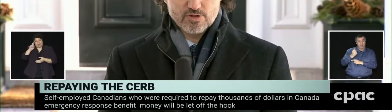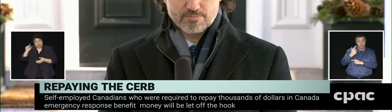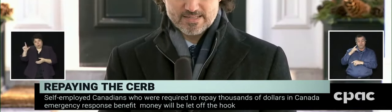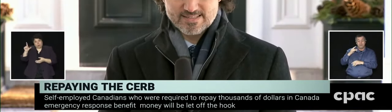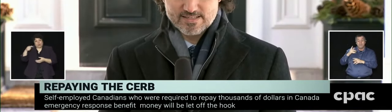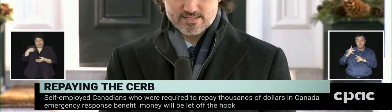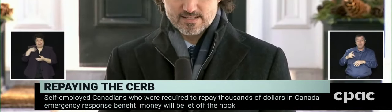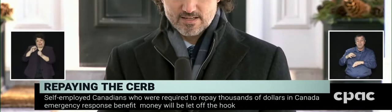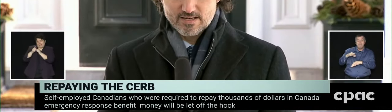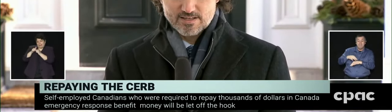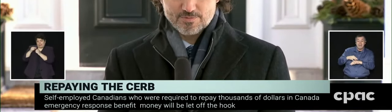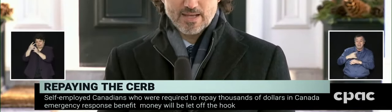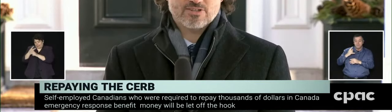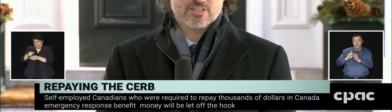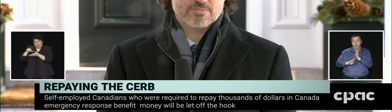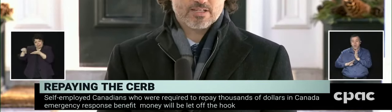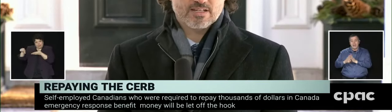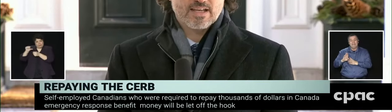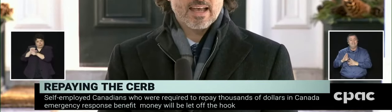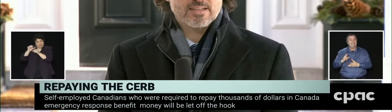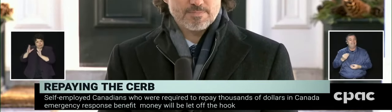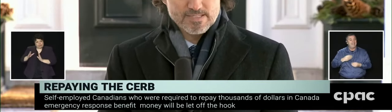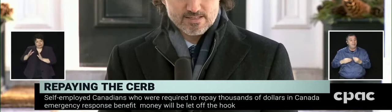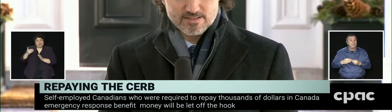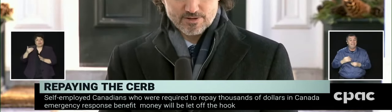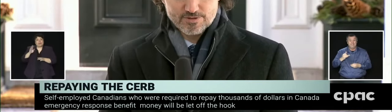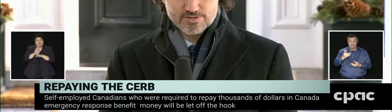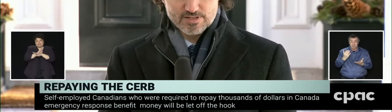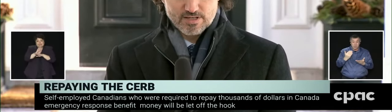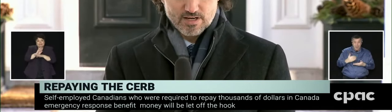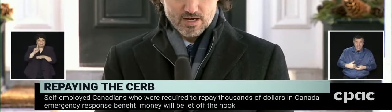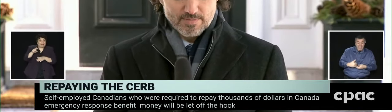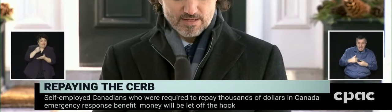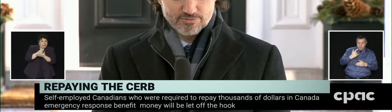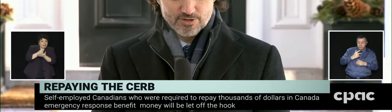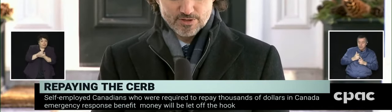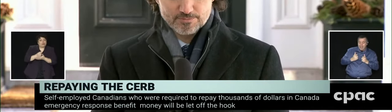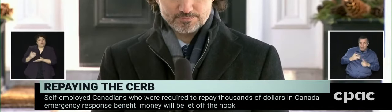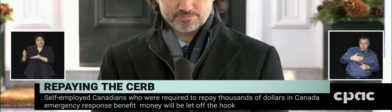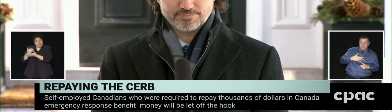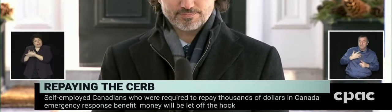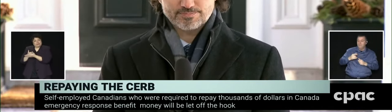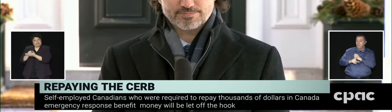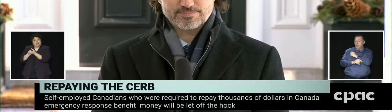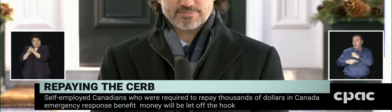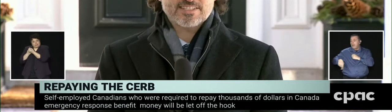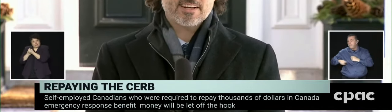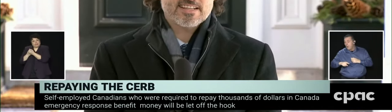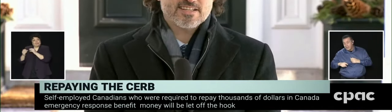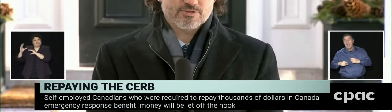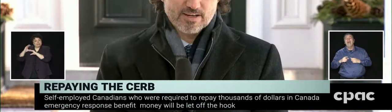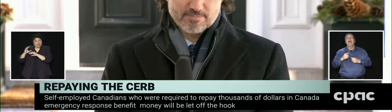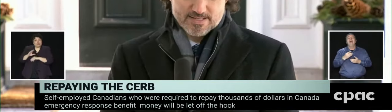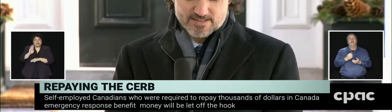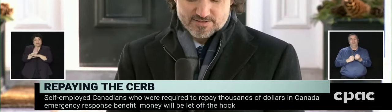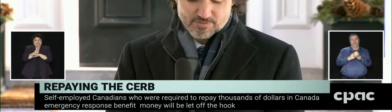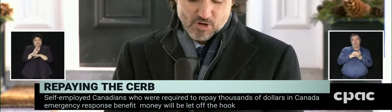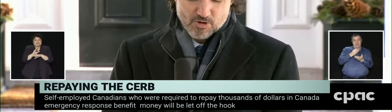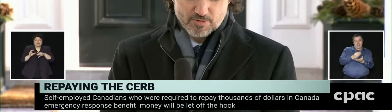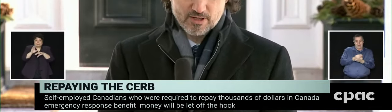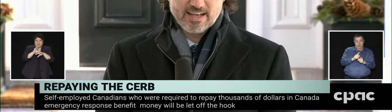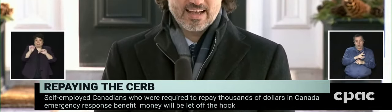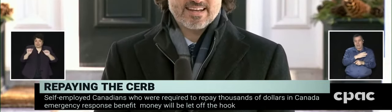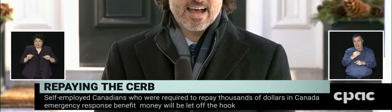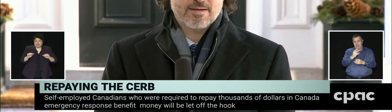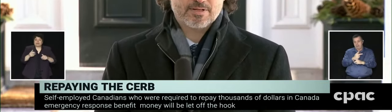costs for your businesses, the wage subsidy and business loans are made for you. It's not easy to run a business from